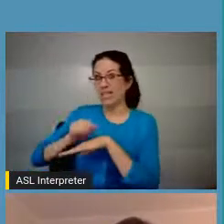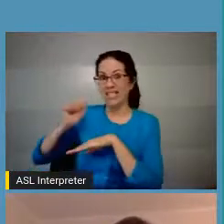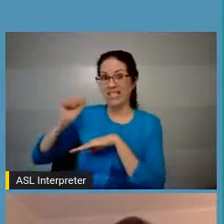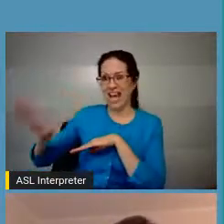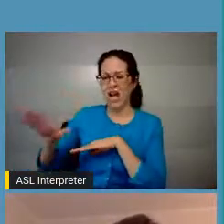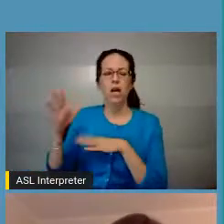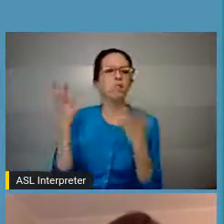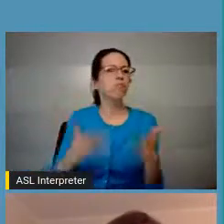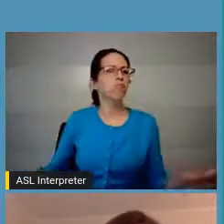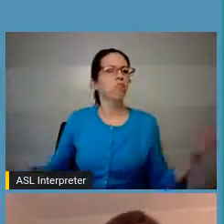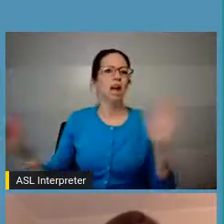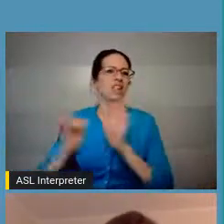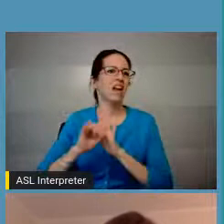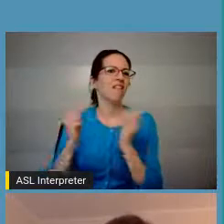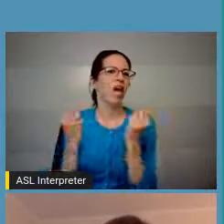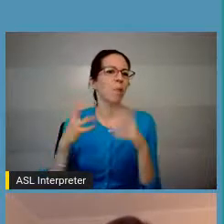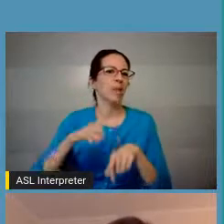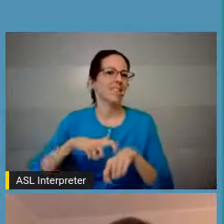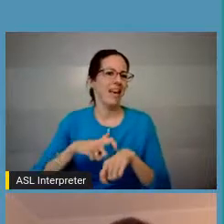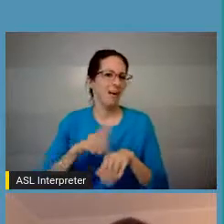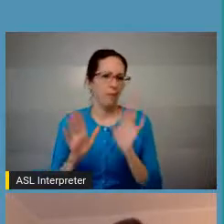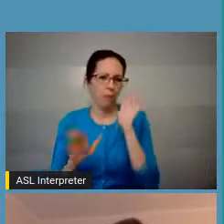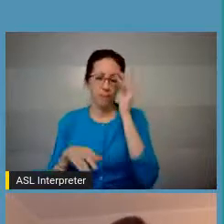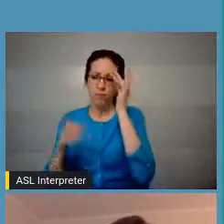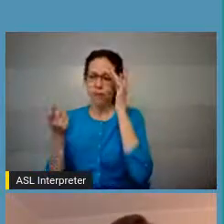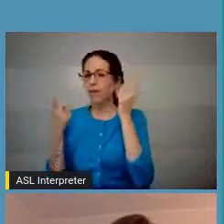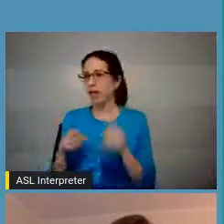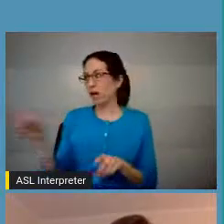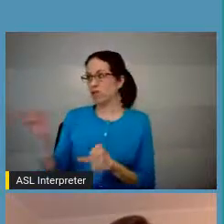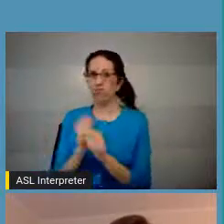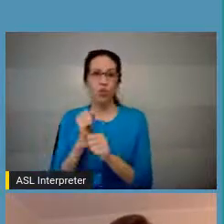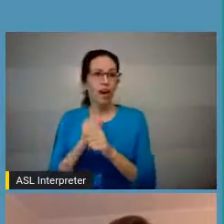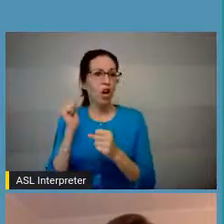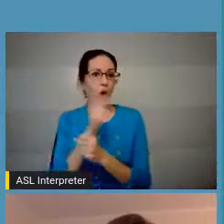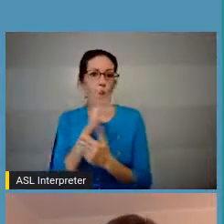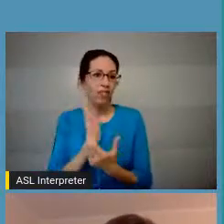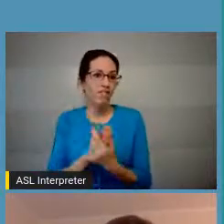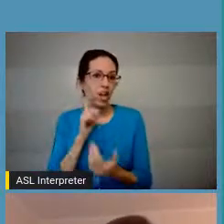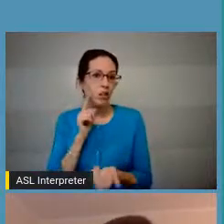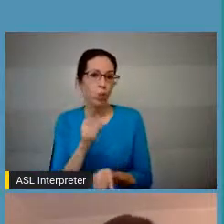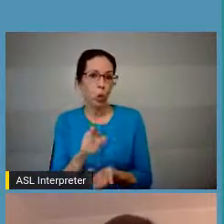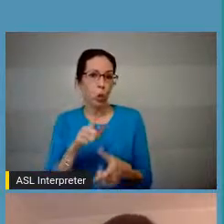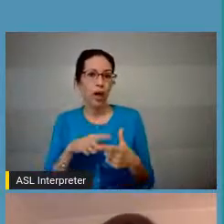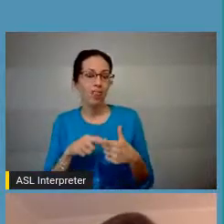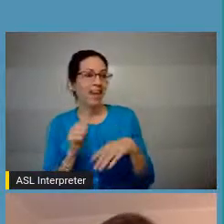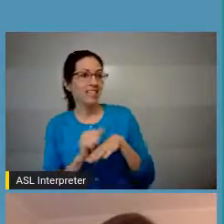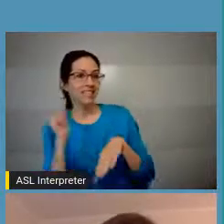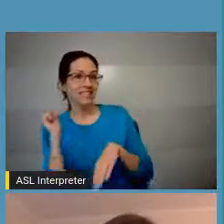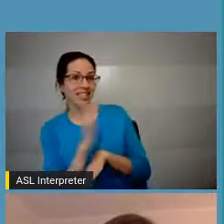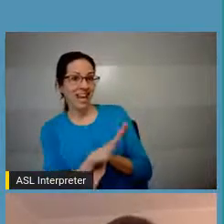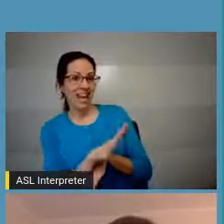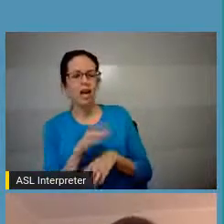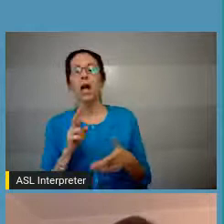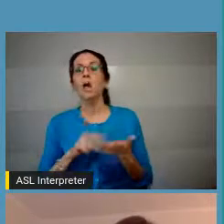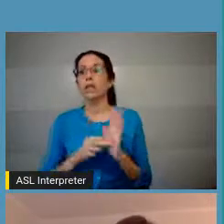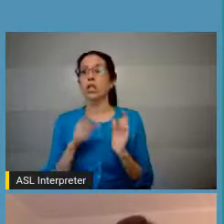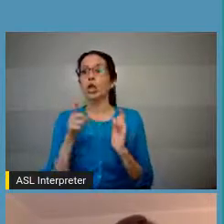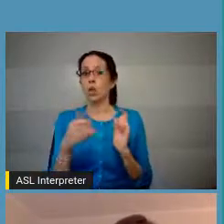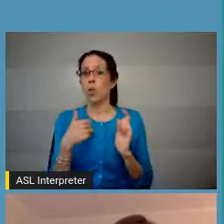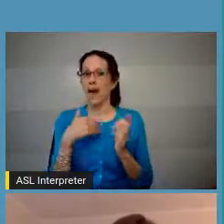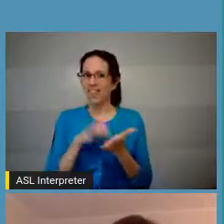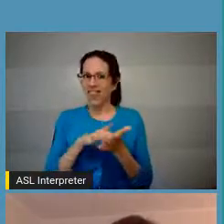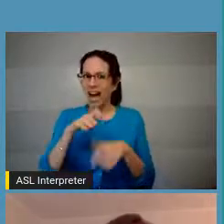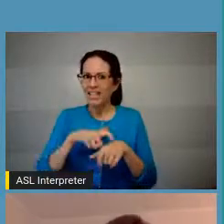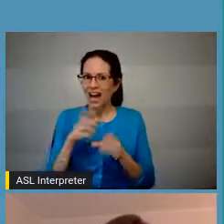identified. So what happens is they create all of the files for you and they send them to you, and you have that window of time, and only that window